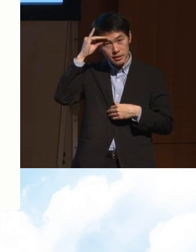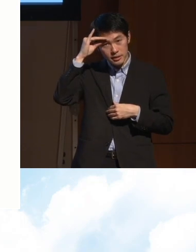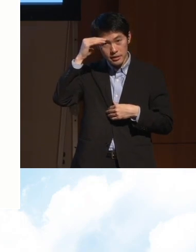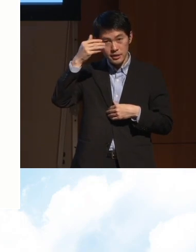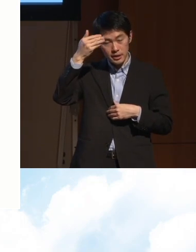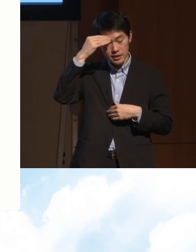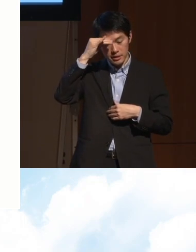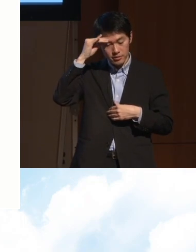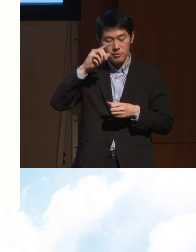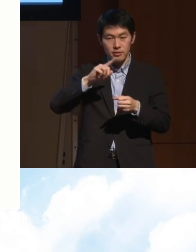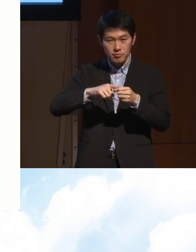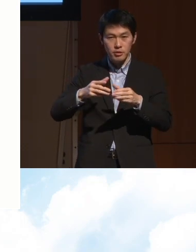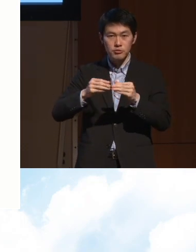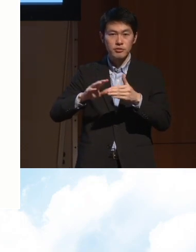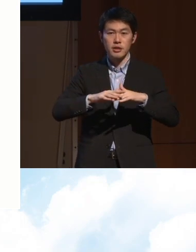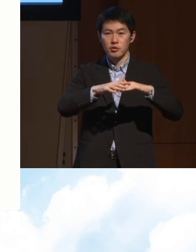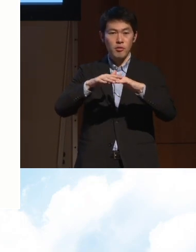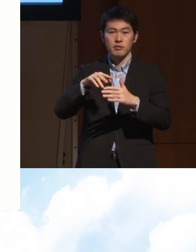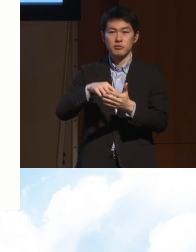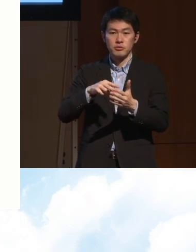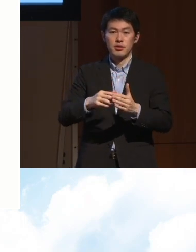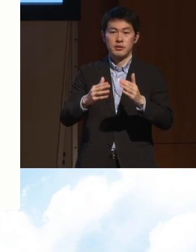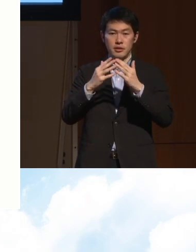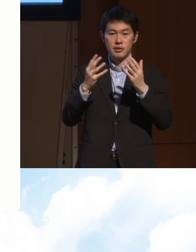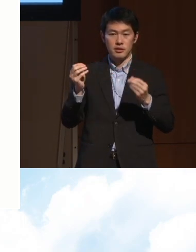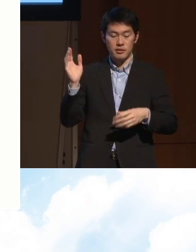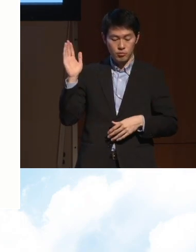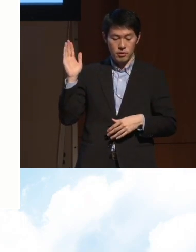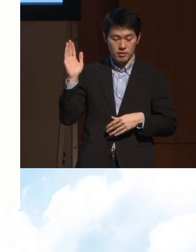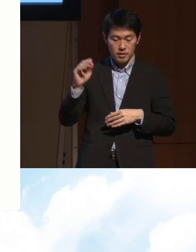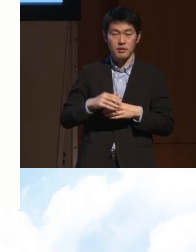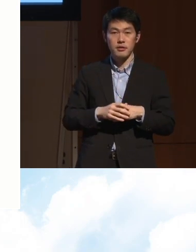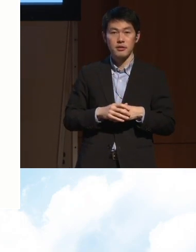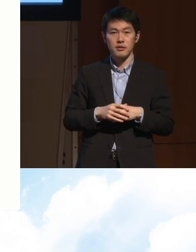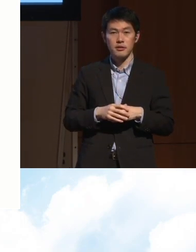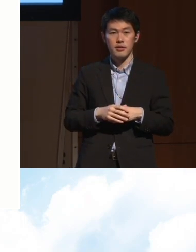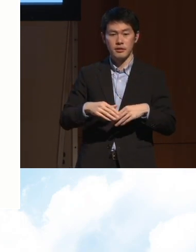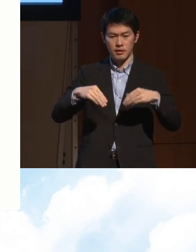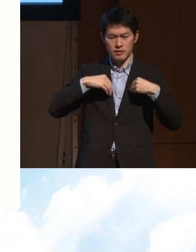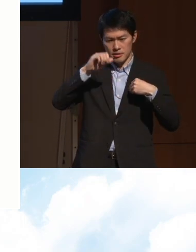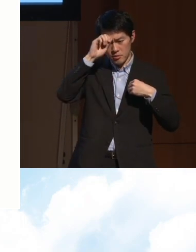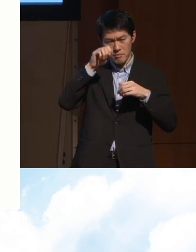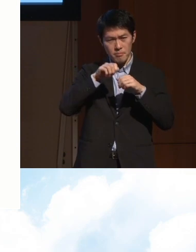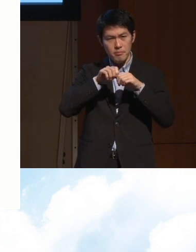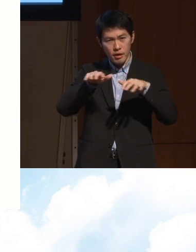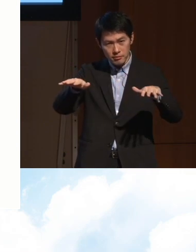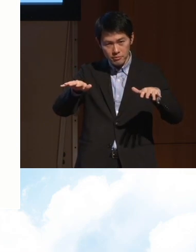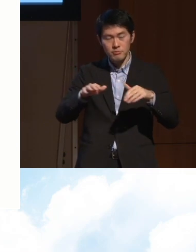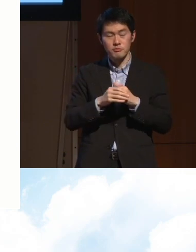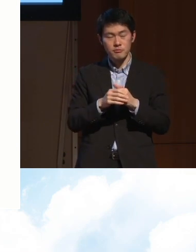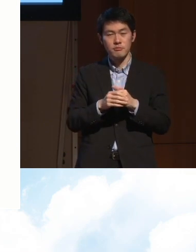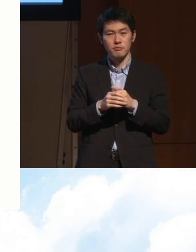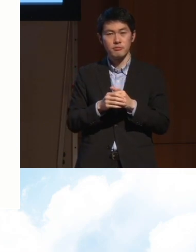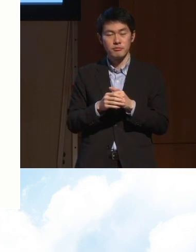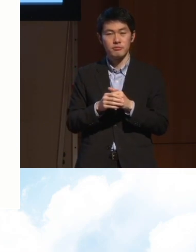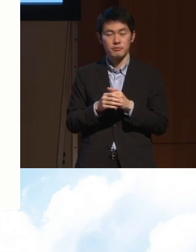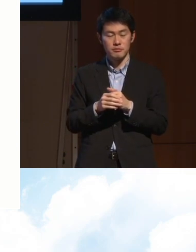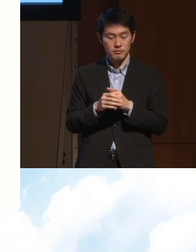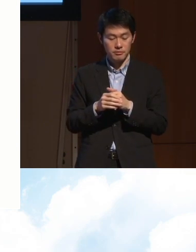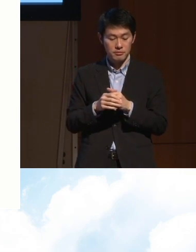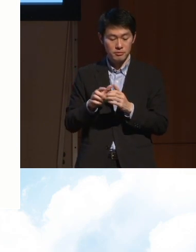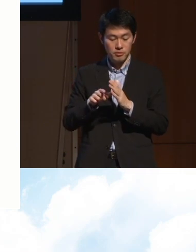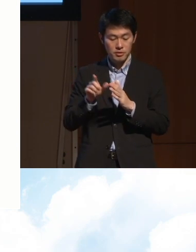COVID-19 pandemic, the importance of this network was really